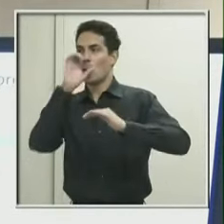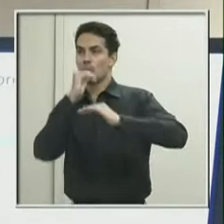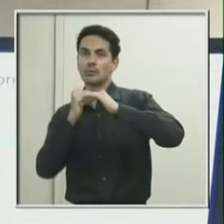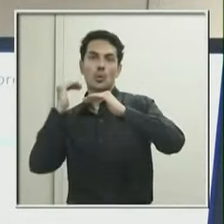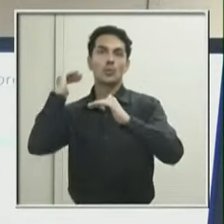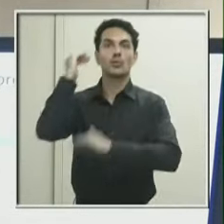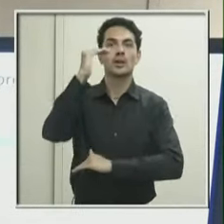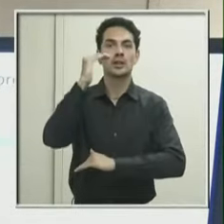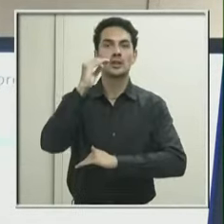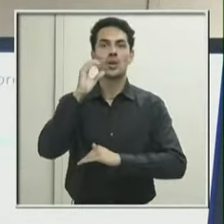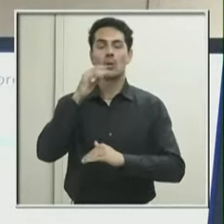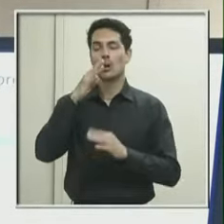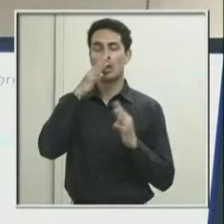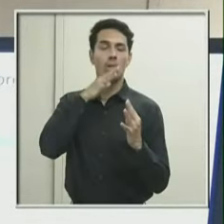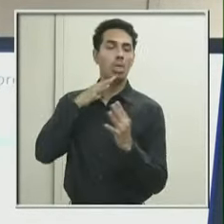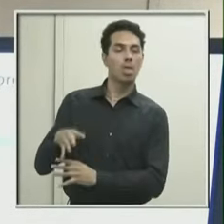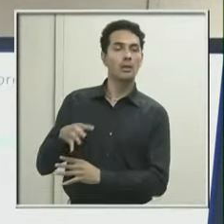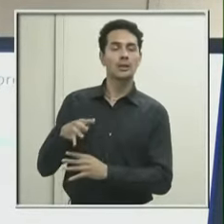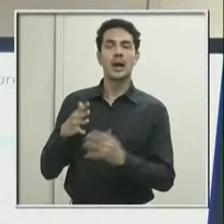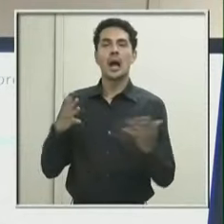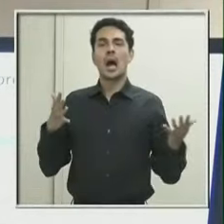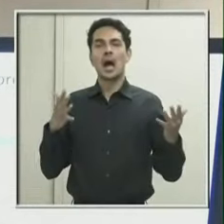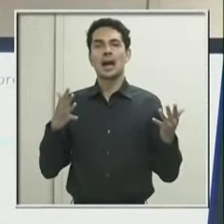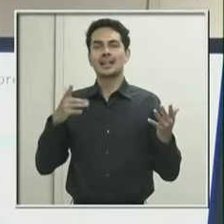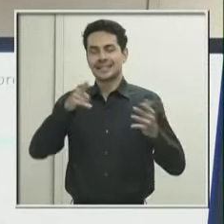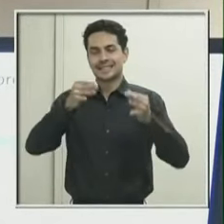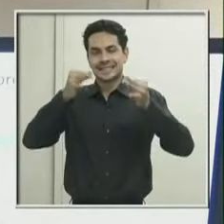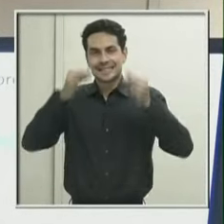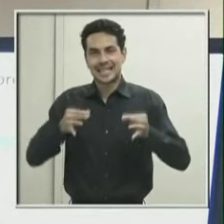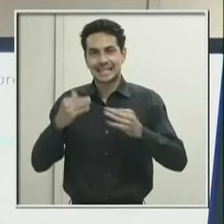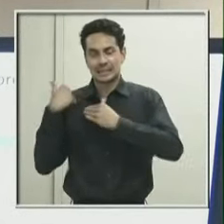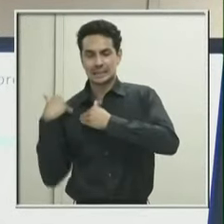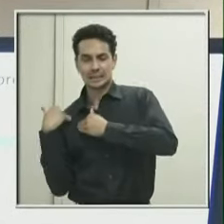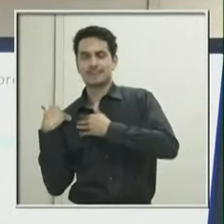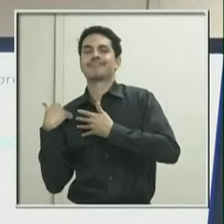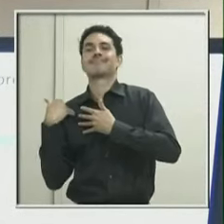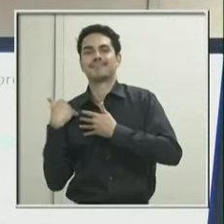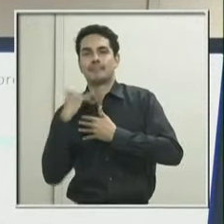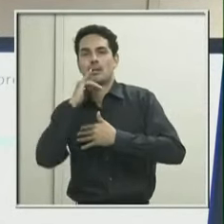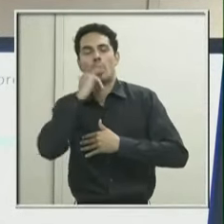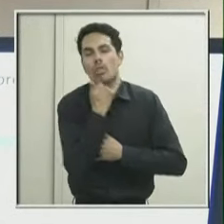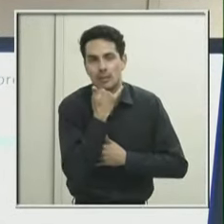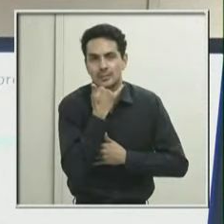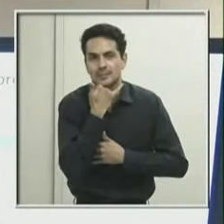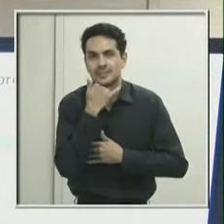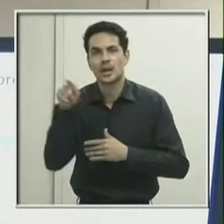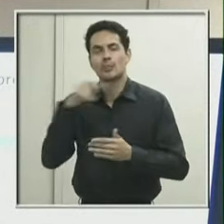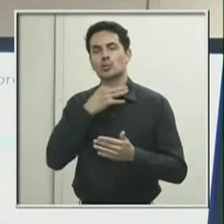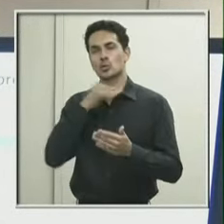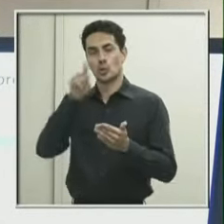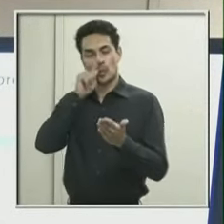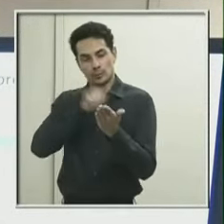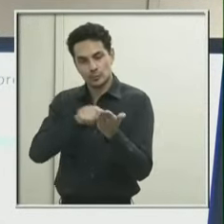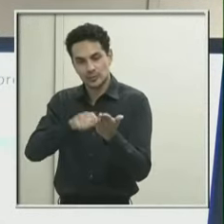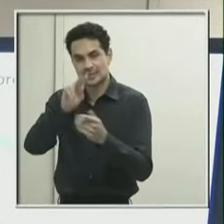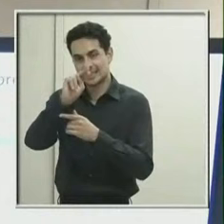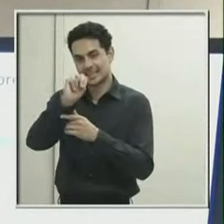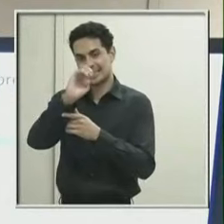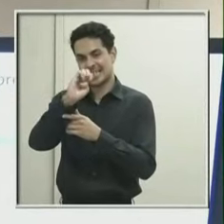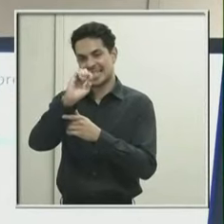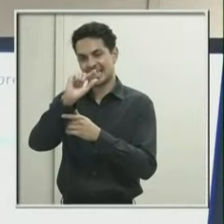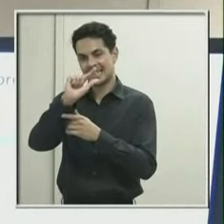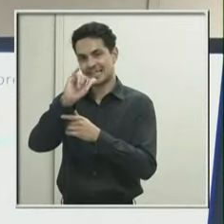could have gone into negligence. Will you be looking and will you follow up on everything from negligence to civil to